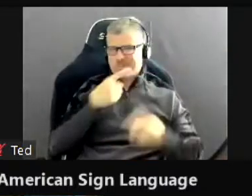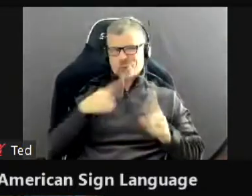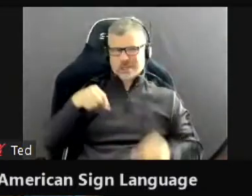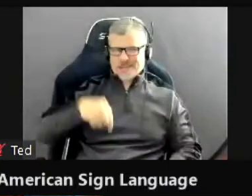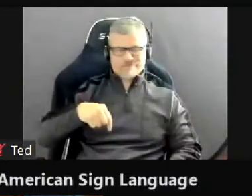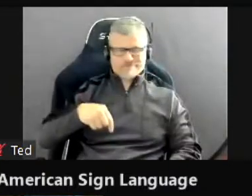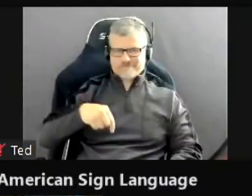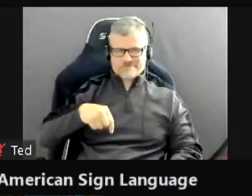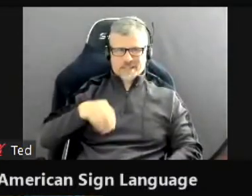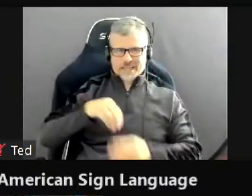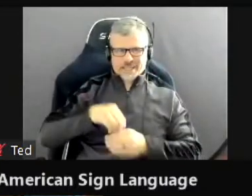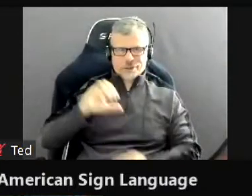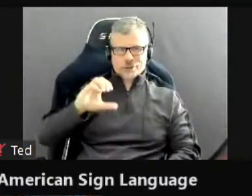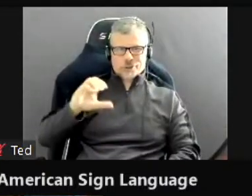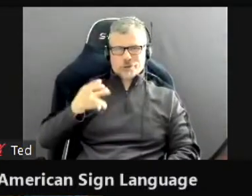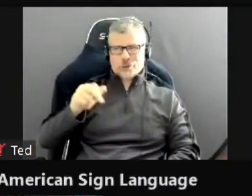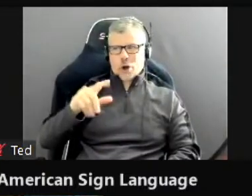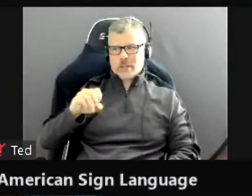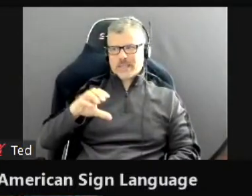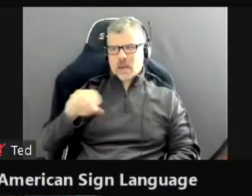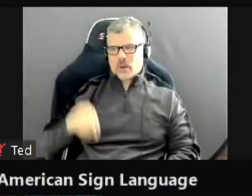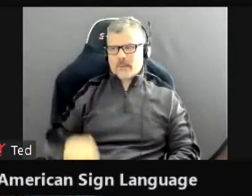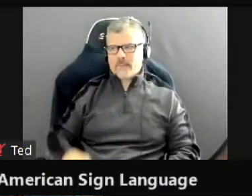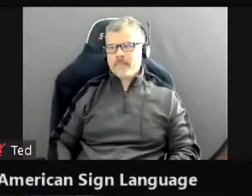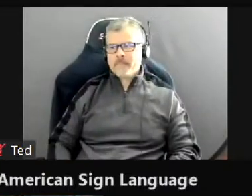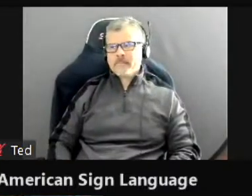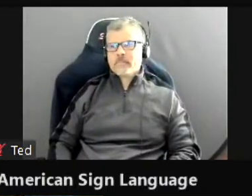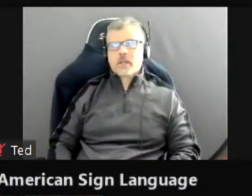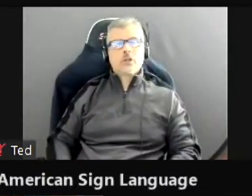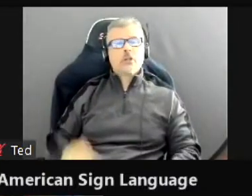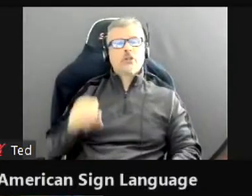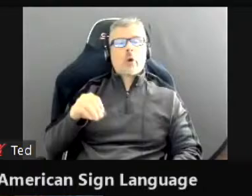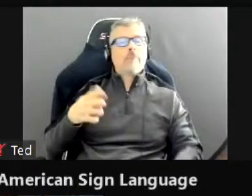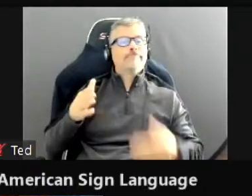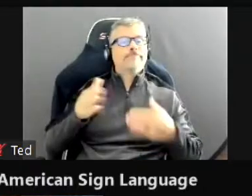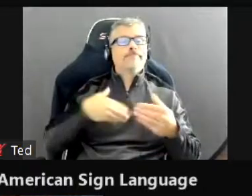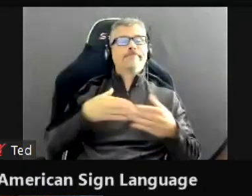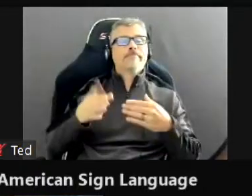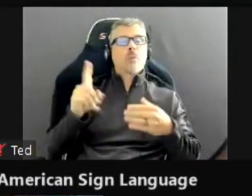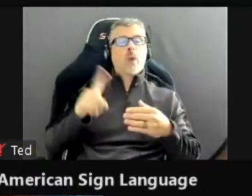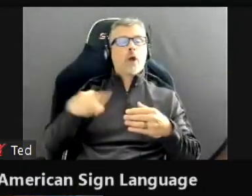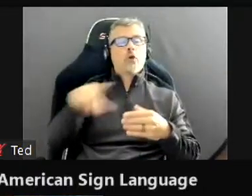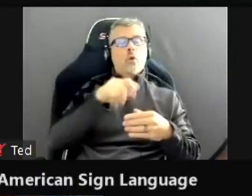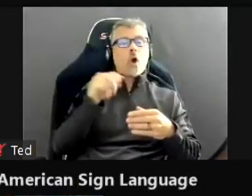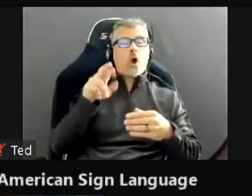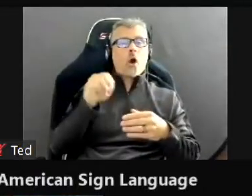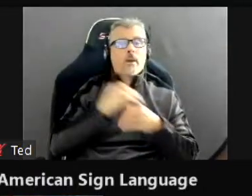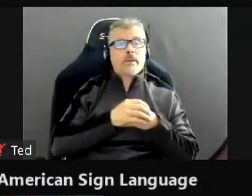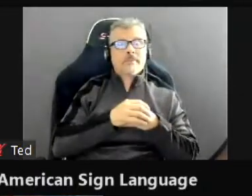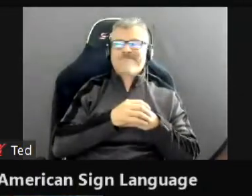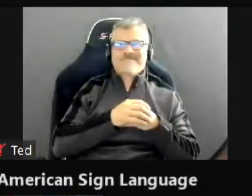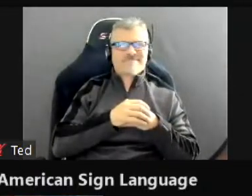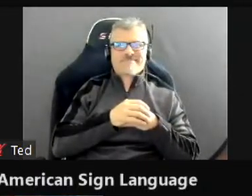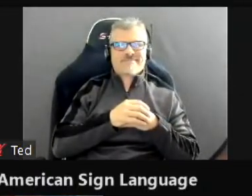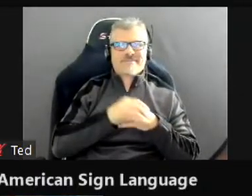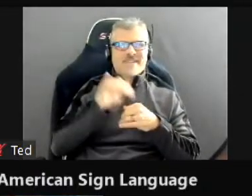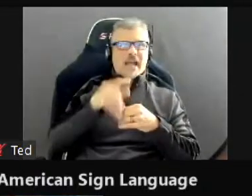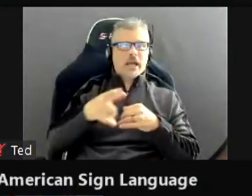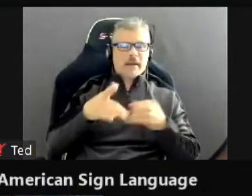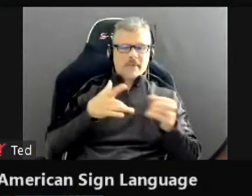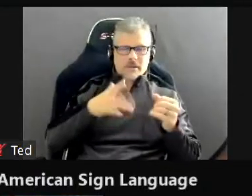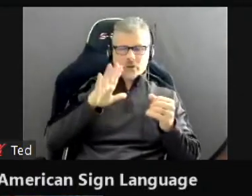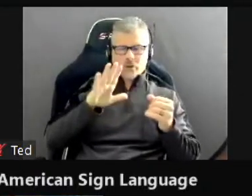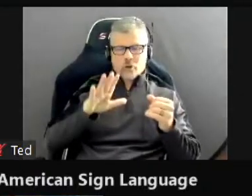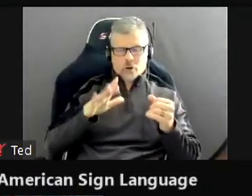in Charles. So wherever you are, this goes against, your professional